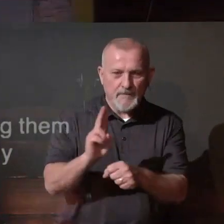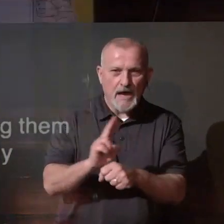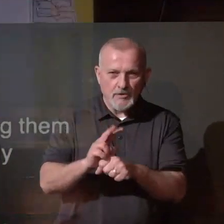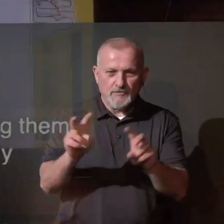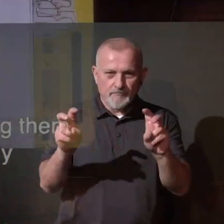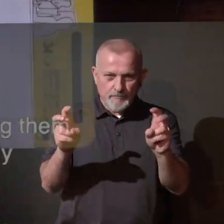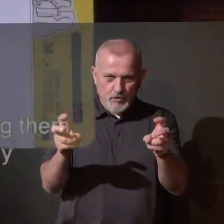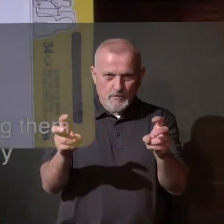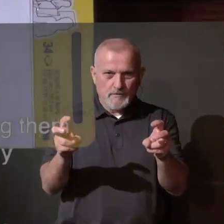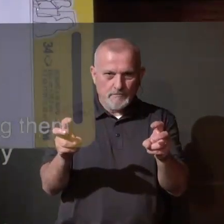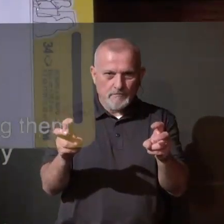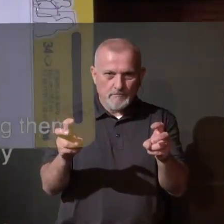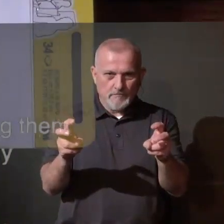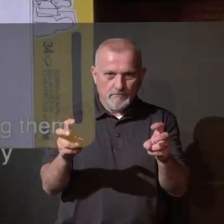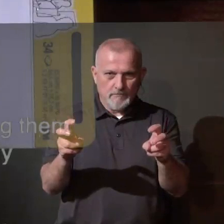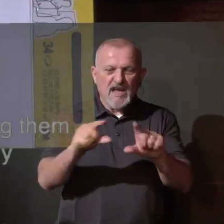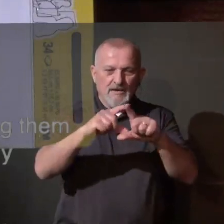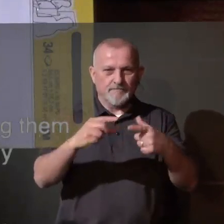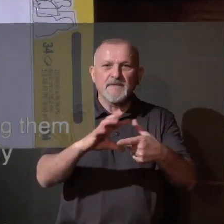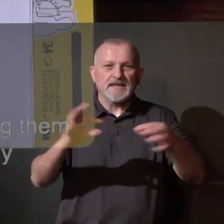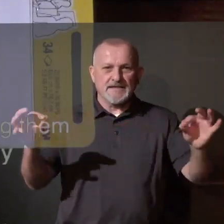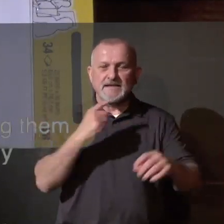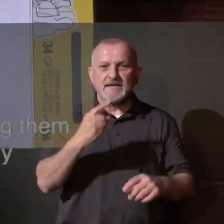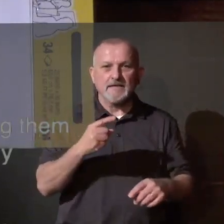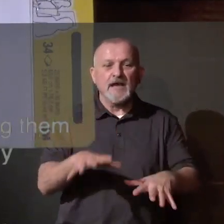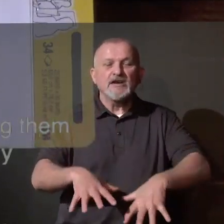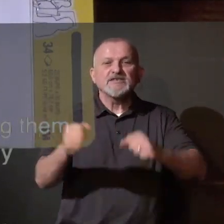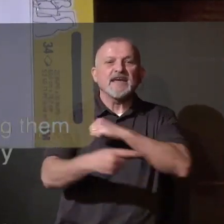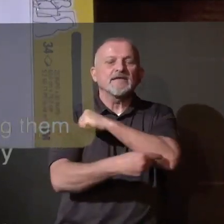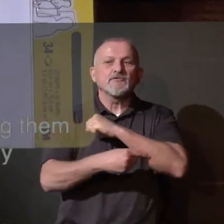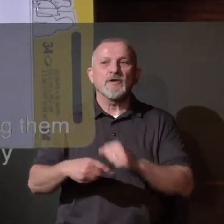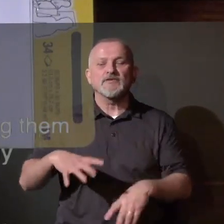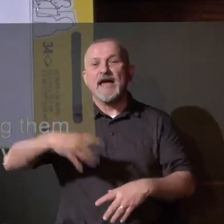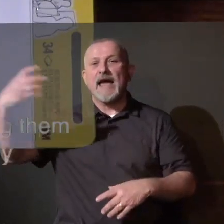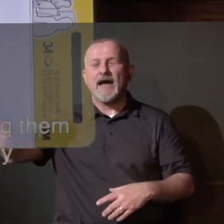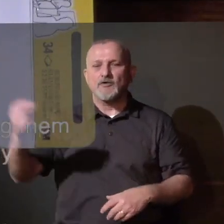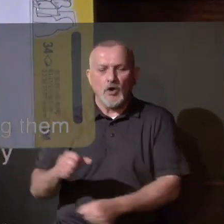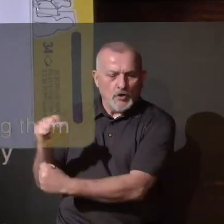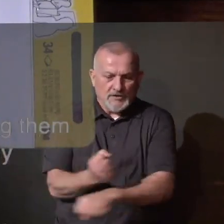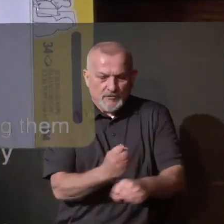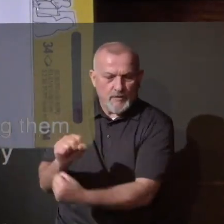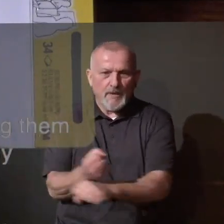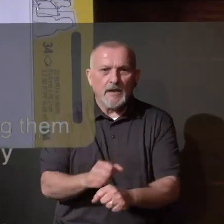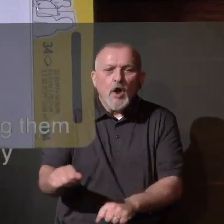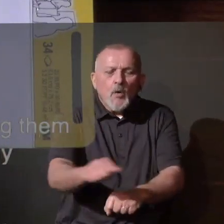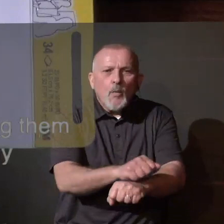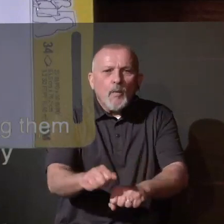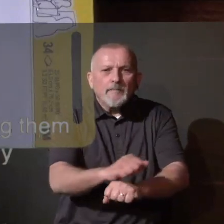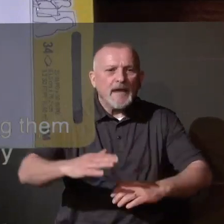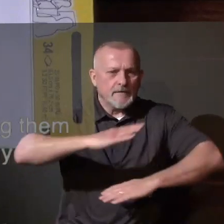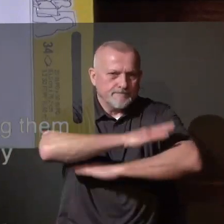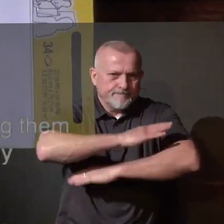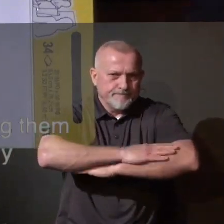you. So when we look at this, this statement says, taking out the trash, sweeping the floor, wiping down the